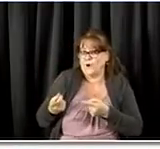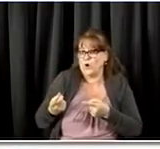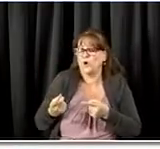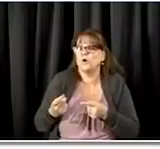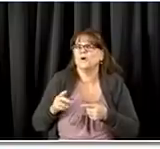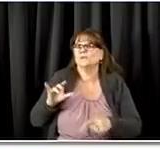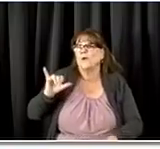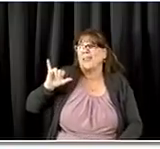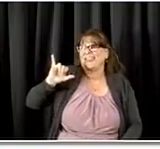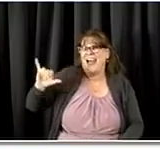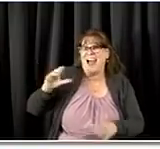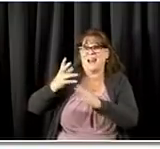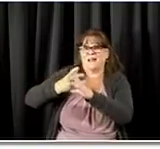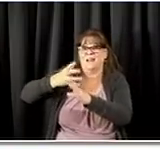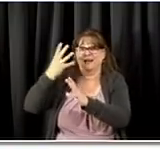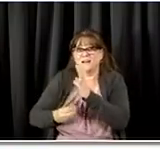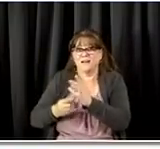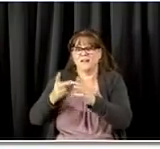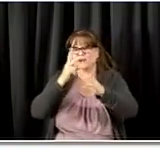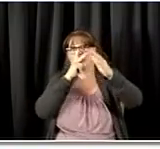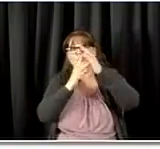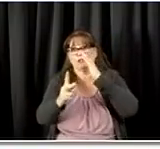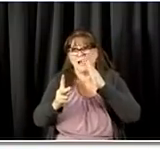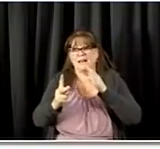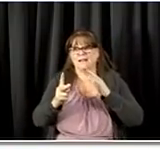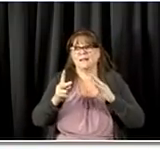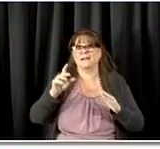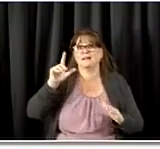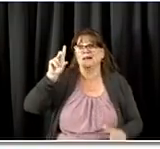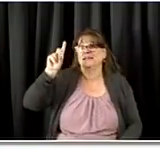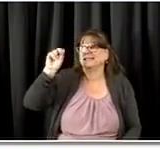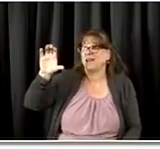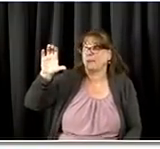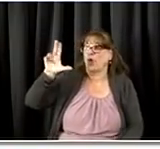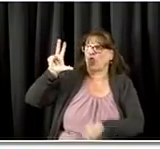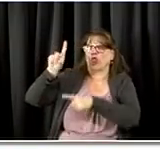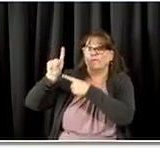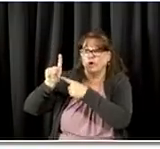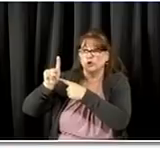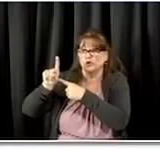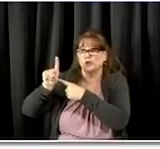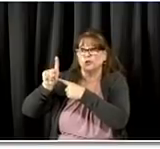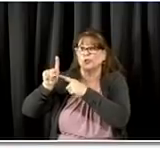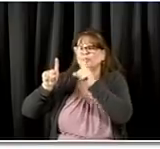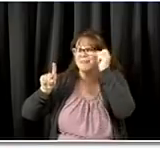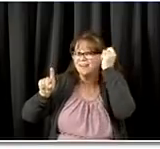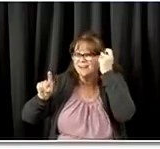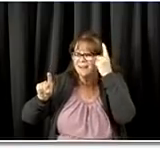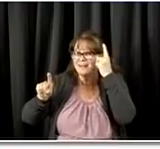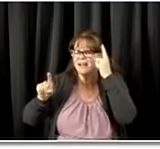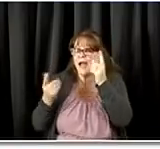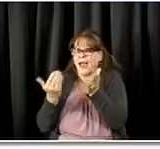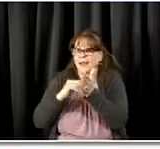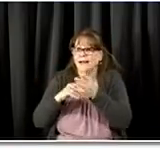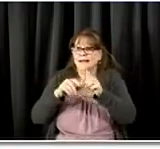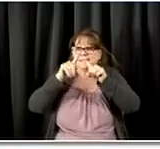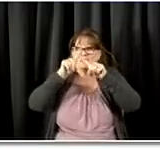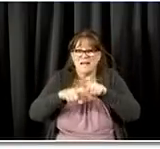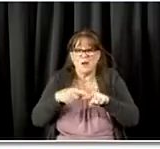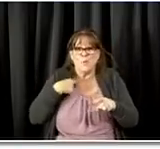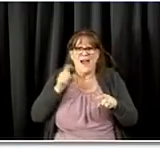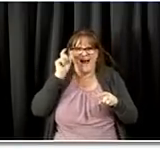projected to occur by the end of the year, so by December 31st, really varies depending on how much transmission control we're able to implement in